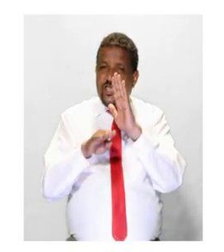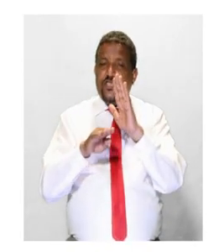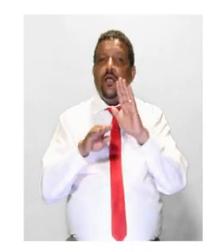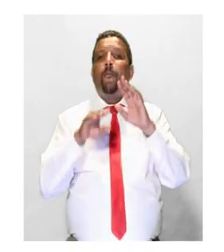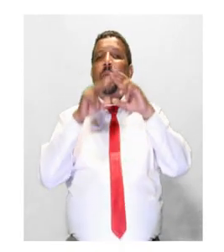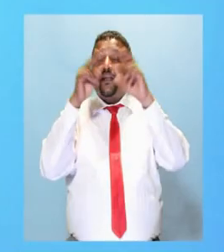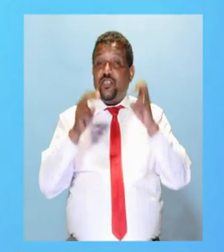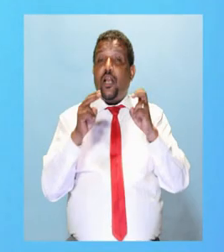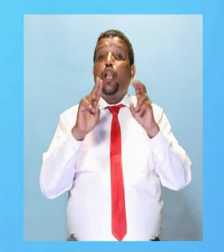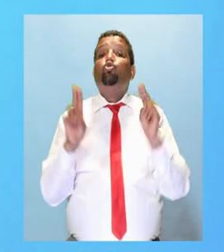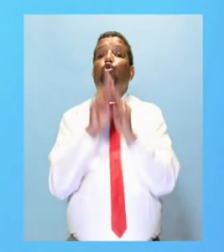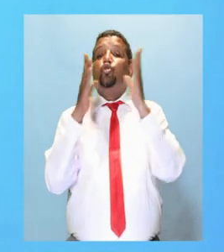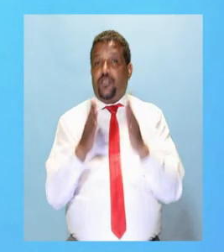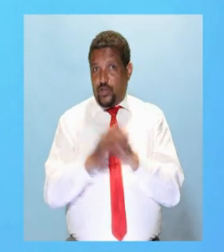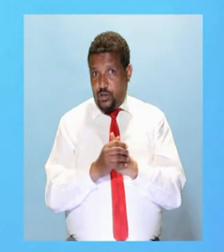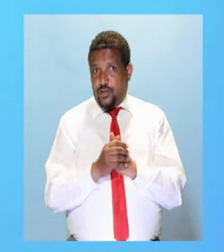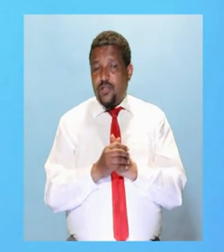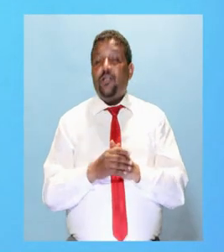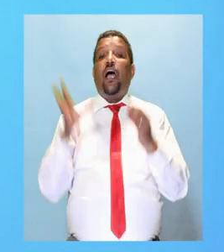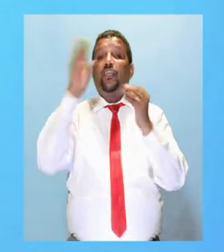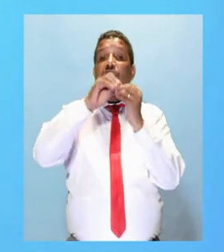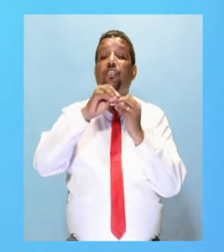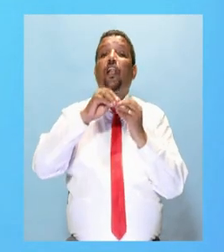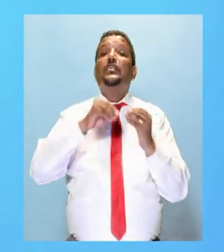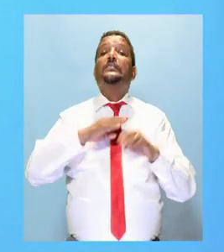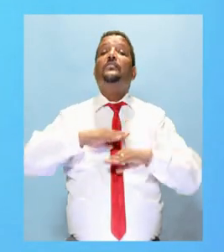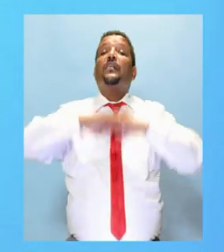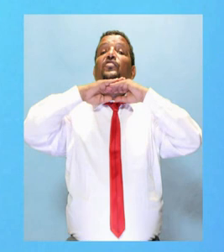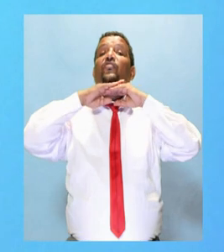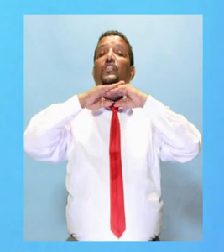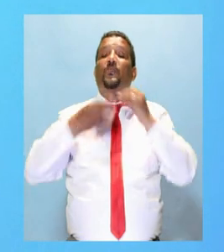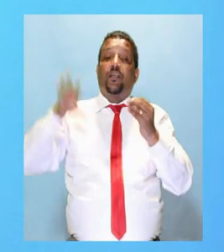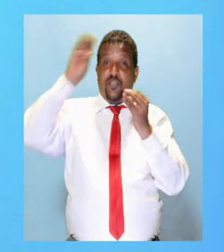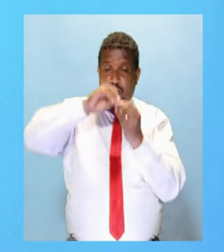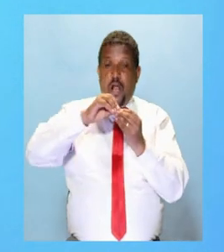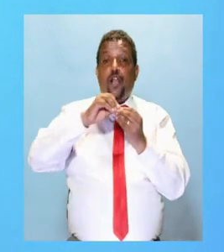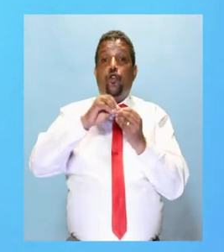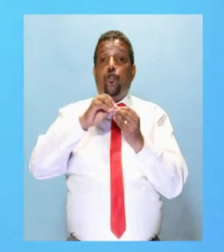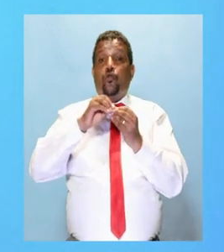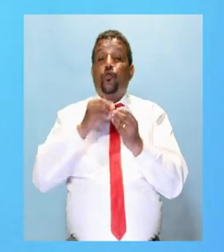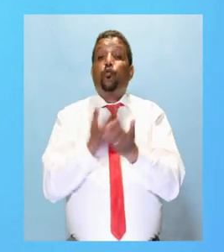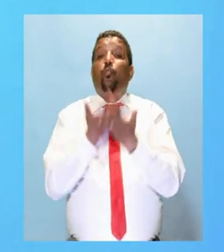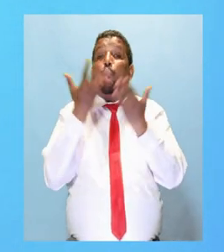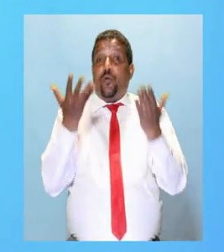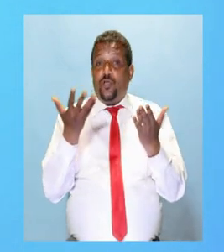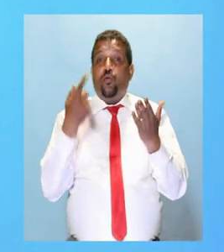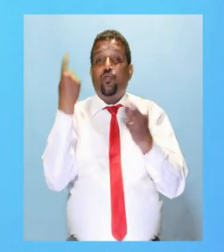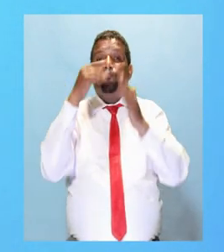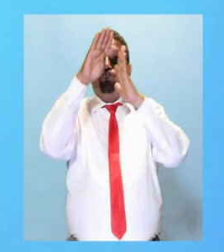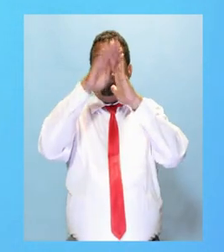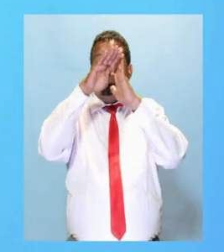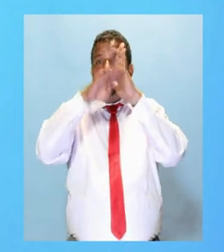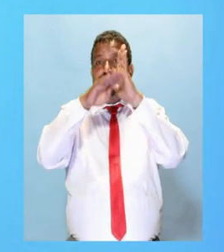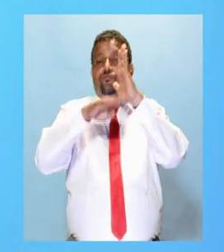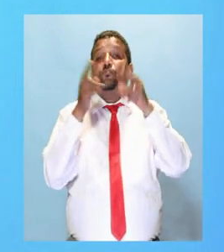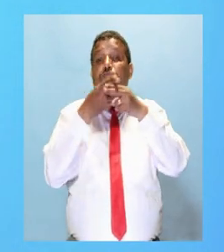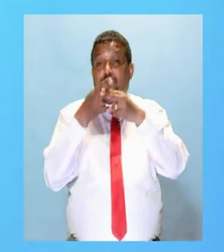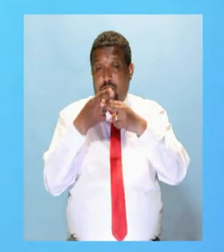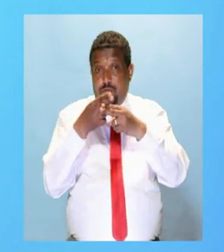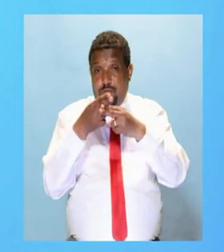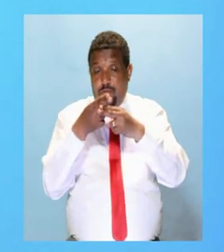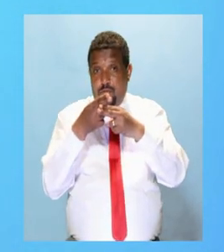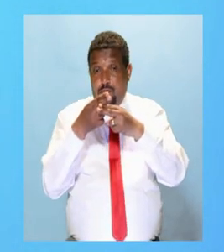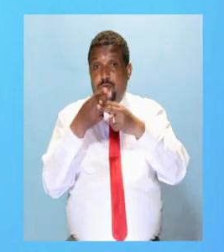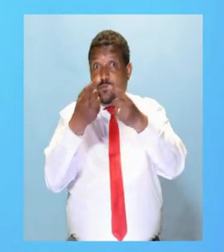utility states that the additional satisfaction that we get from additional consumption of a commodity will always decline. In short, it